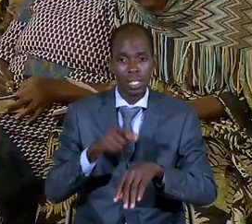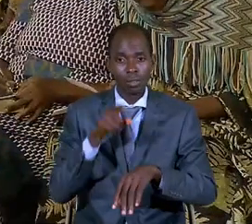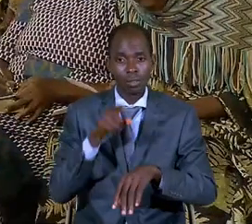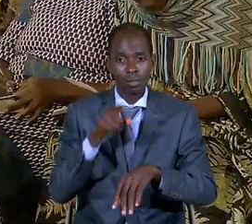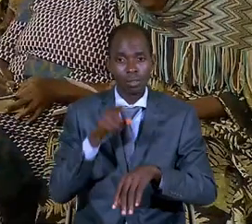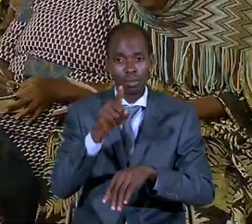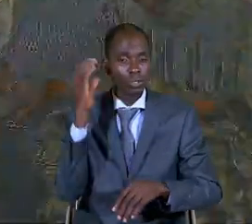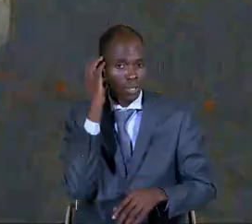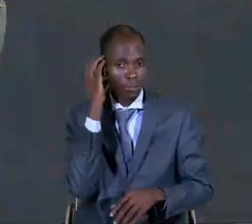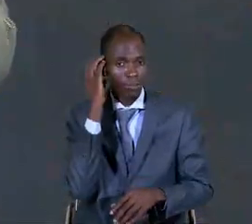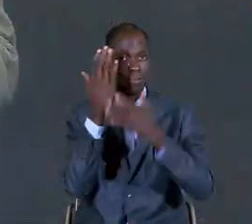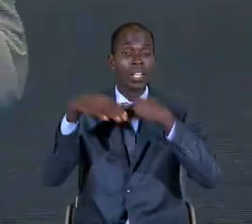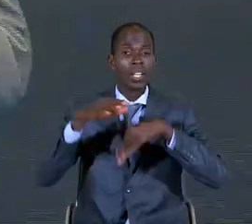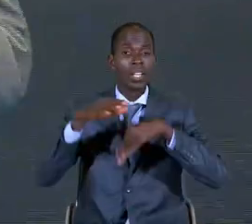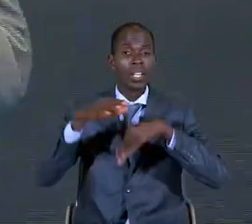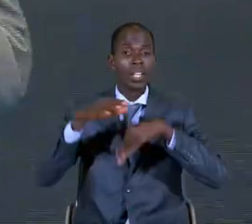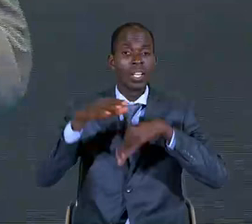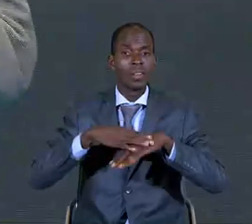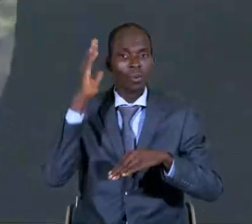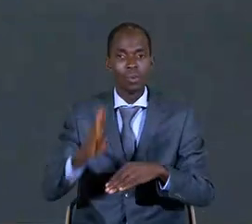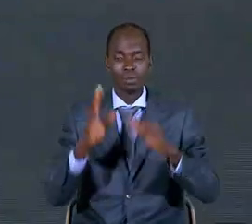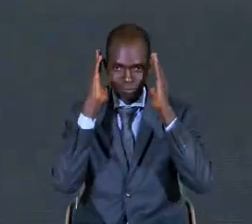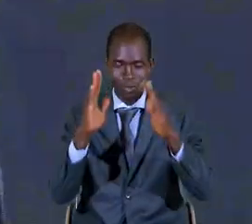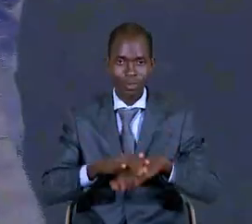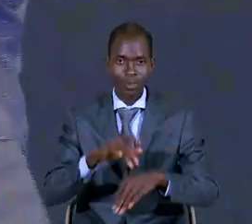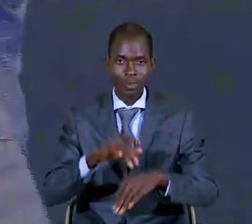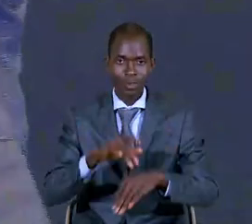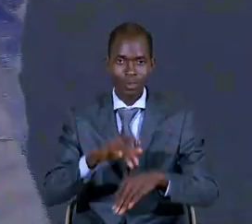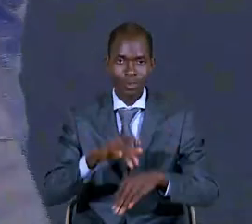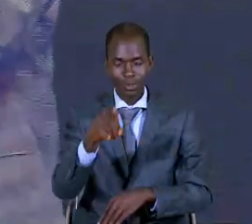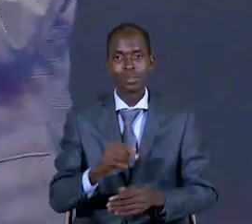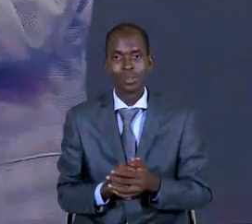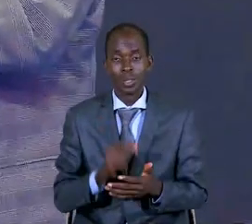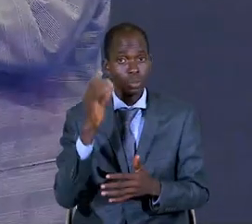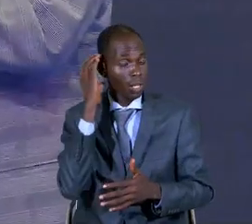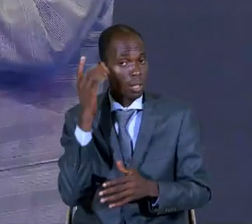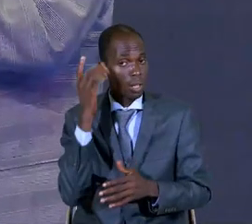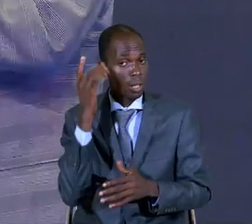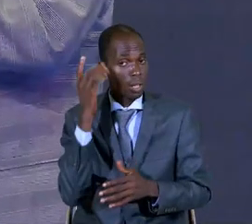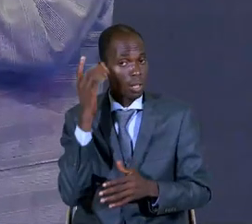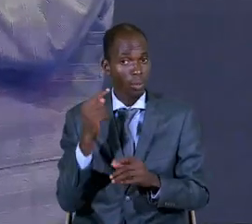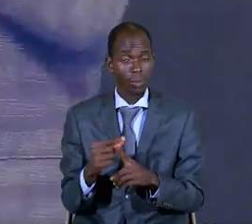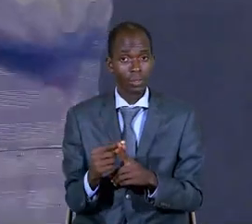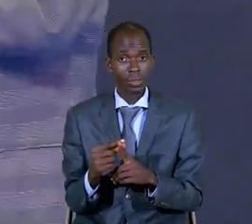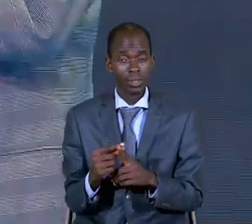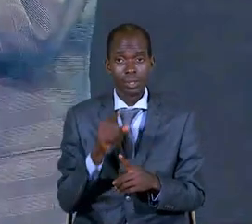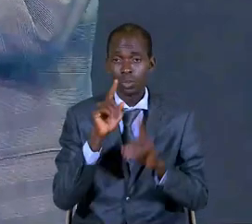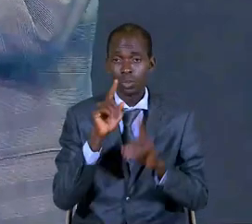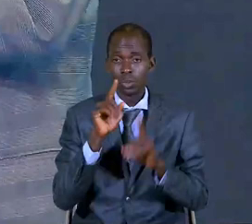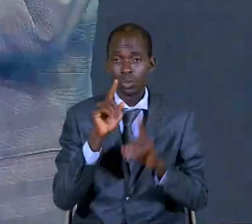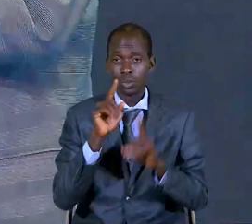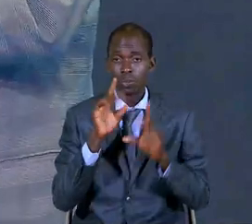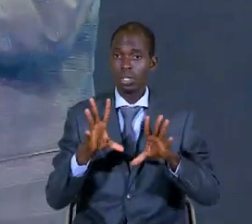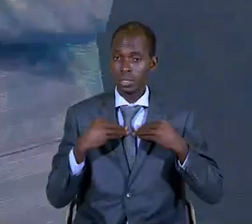hear, heaven will pay attention to you. You hear the word, you accept the